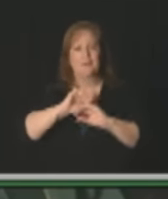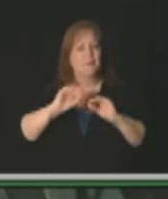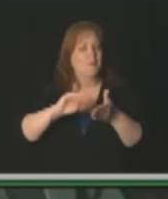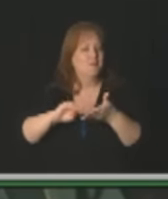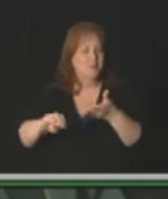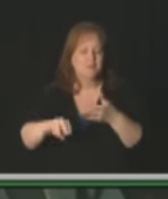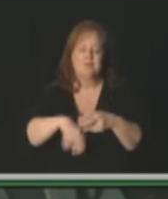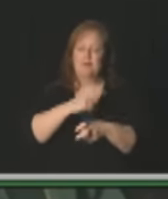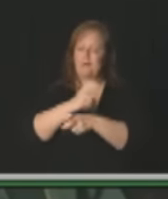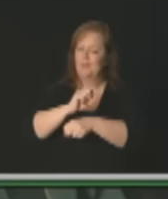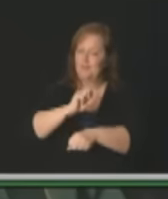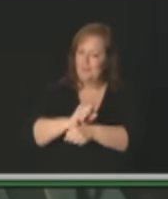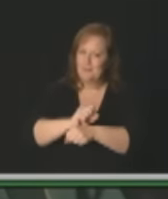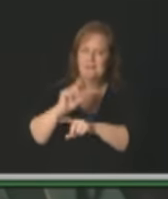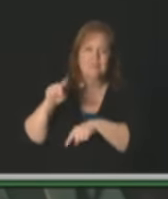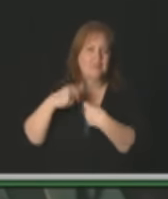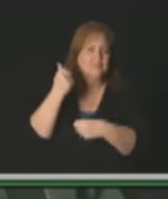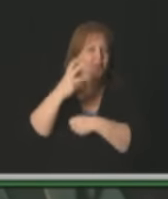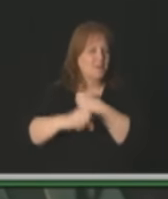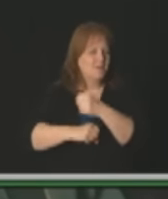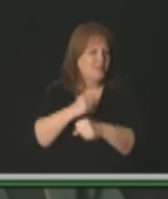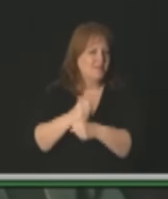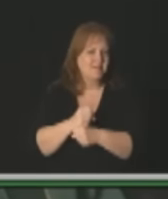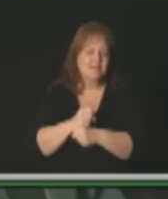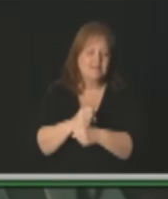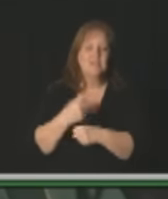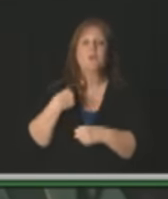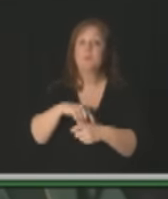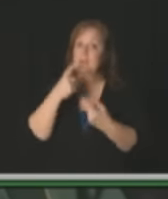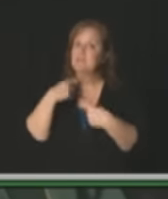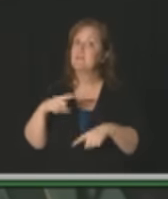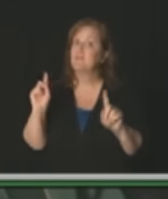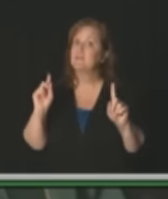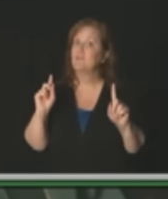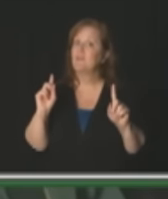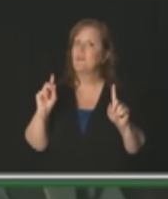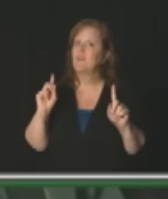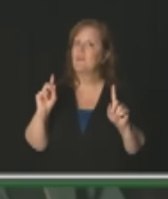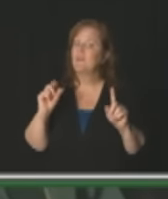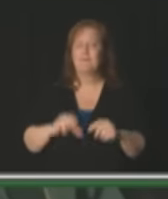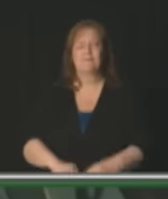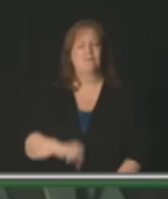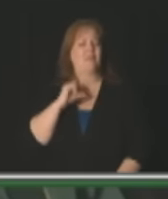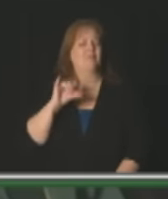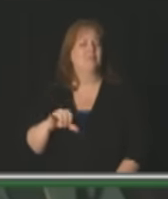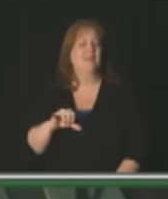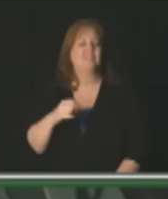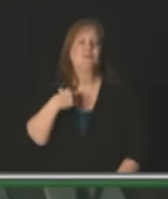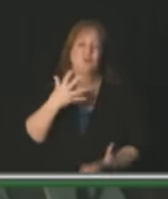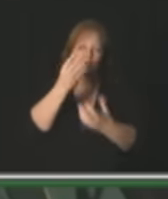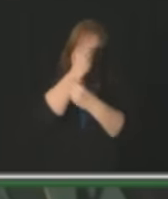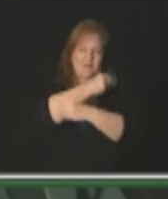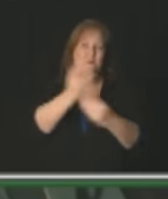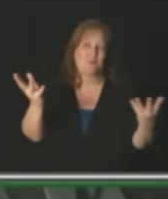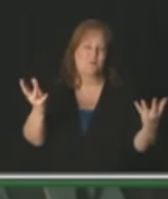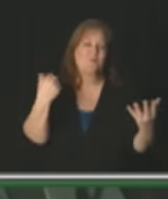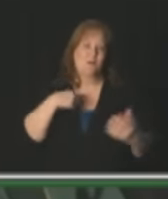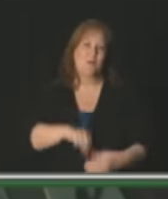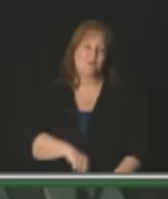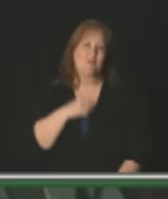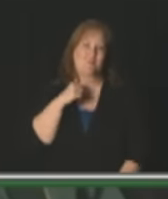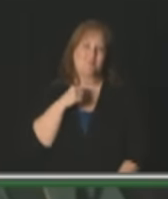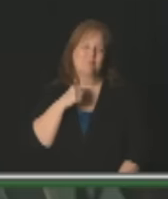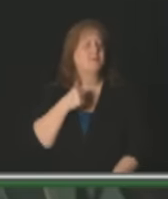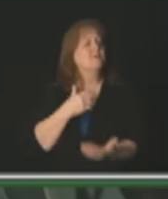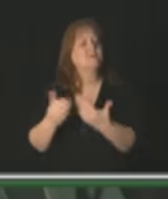hard work for the past couple years. We were successful, we are proud of it, and we want you to know it. No matter